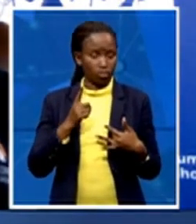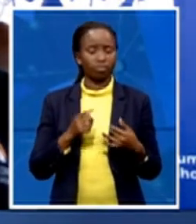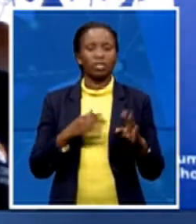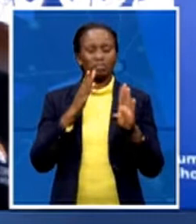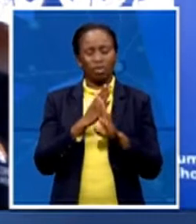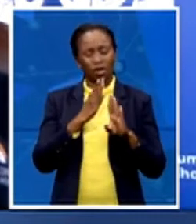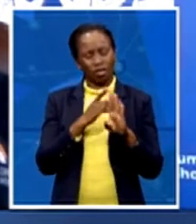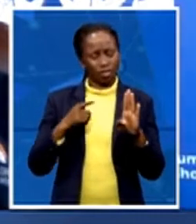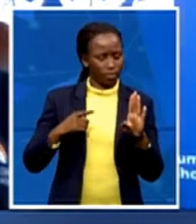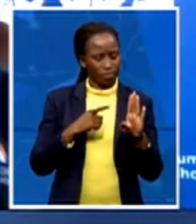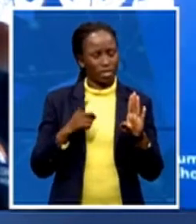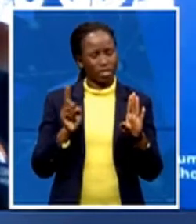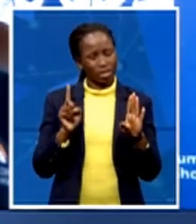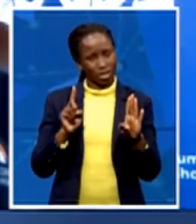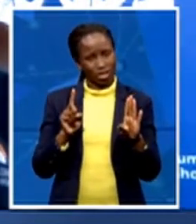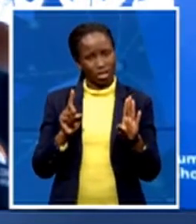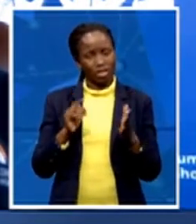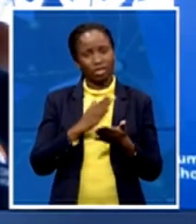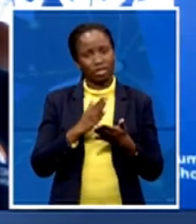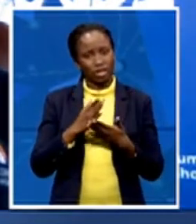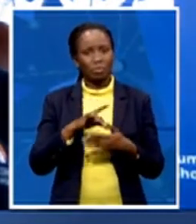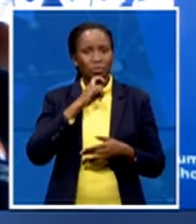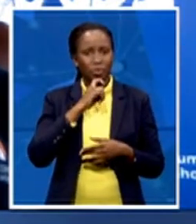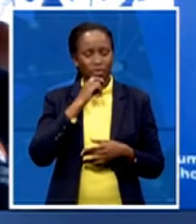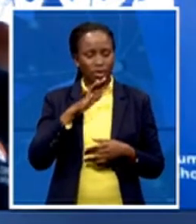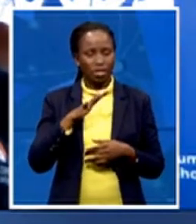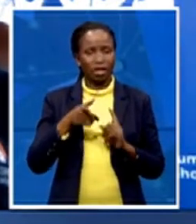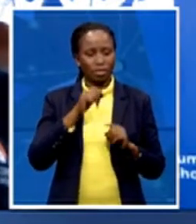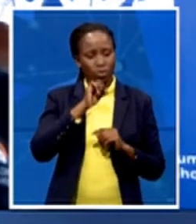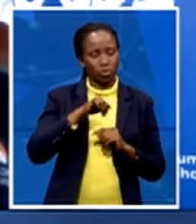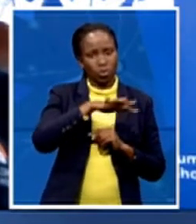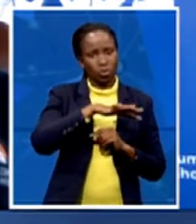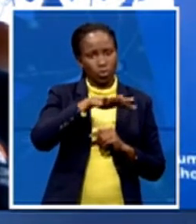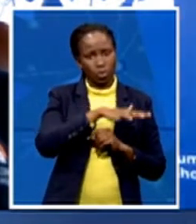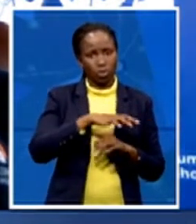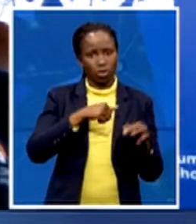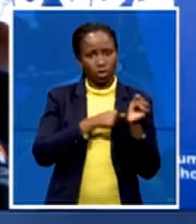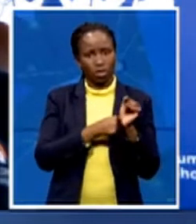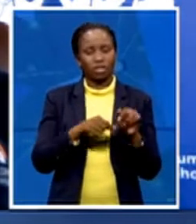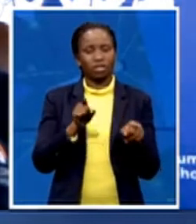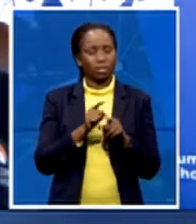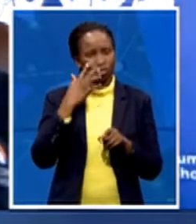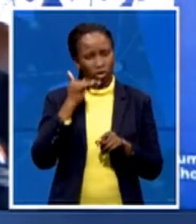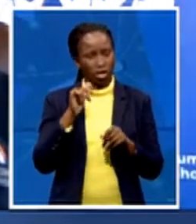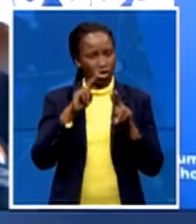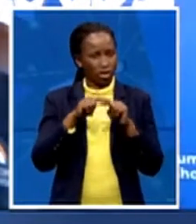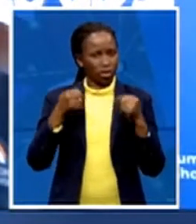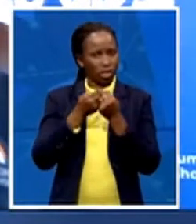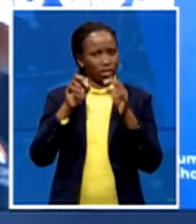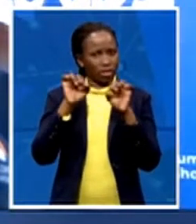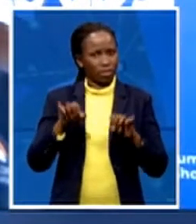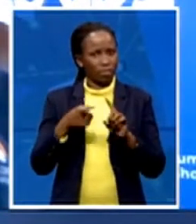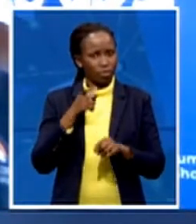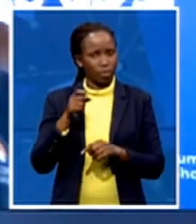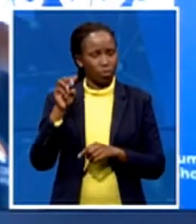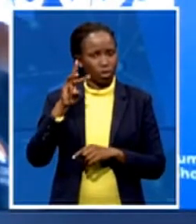utilize most of their sites when I look at the national system in regard to the Western Cape. For example, Mediclinic, according to the national